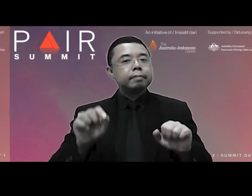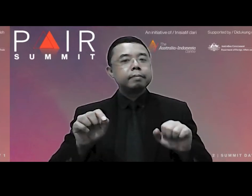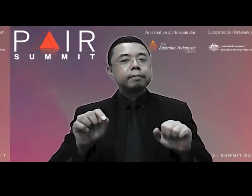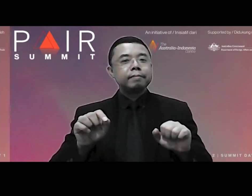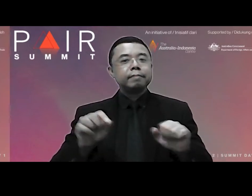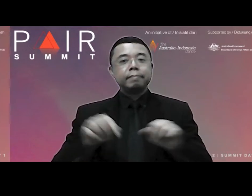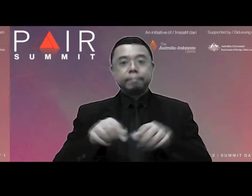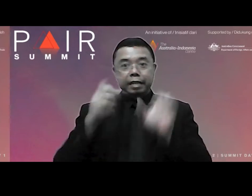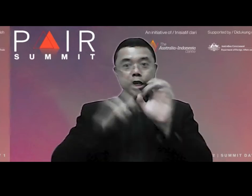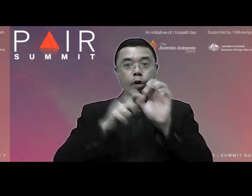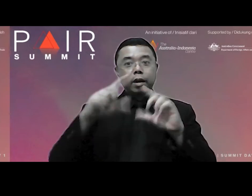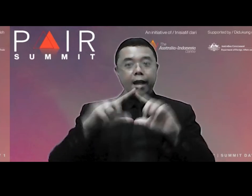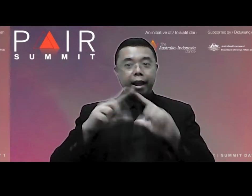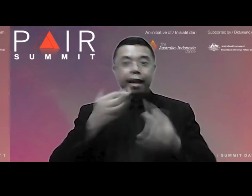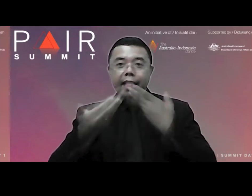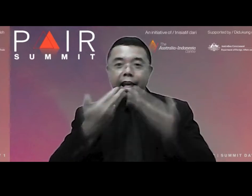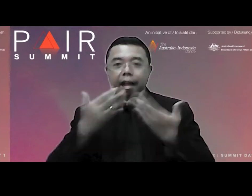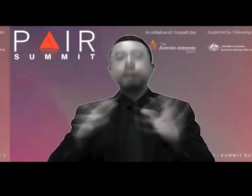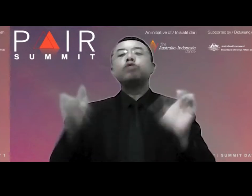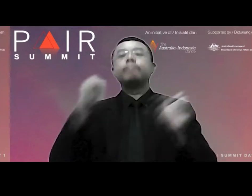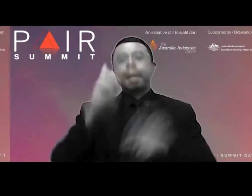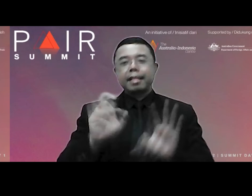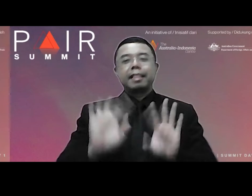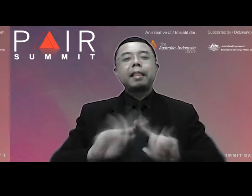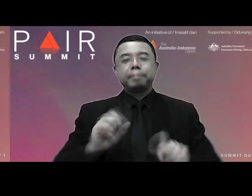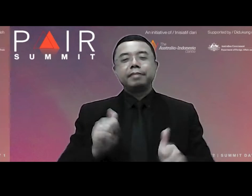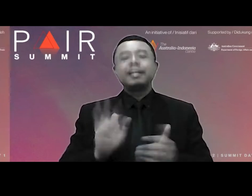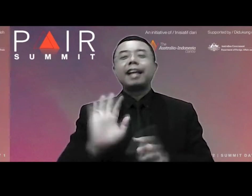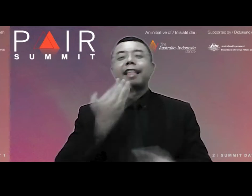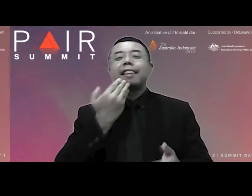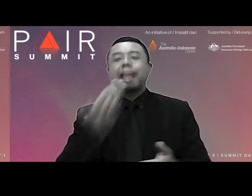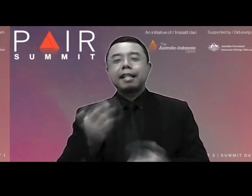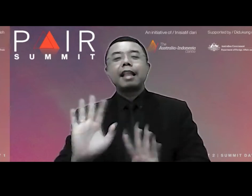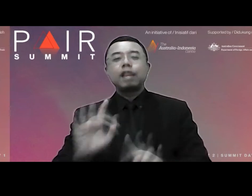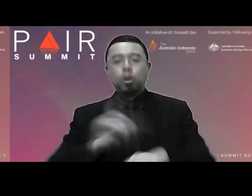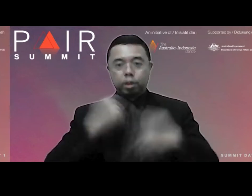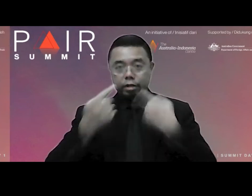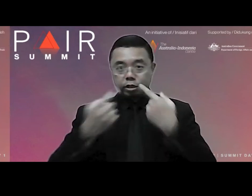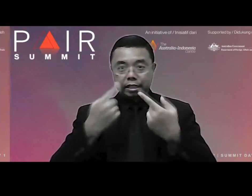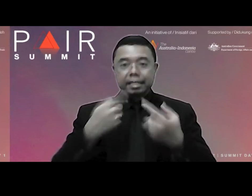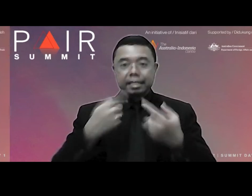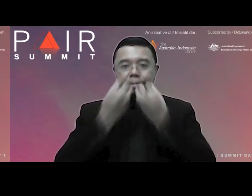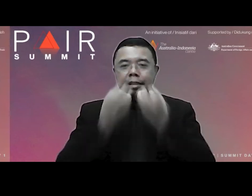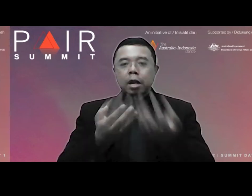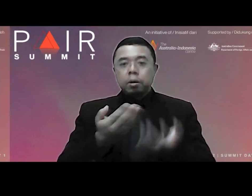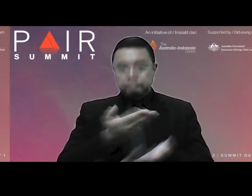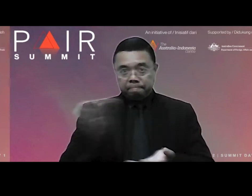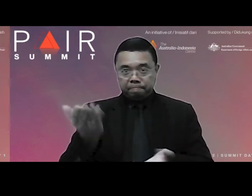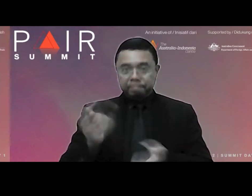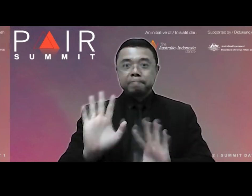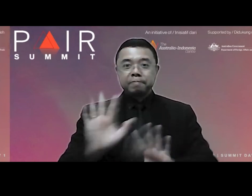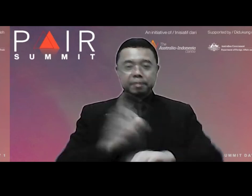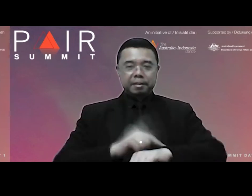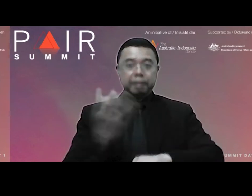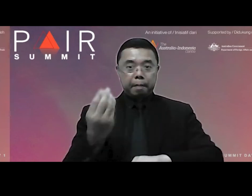questions during the discussion a little bit later, and I will let you know. And thanks to those who have already sent through questions following